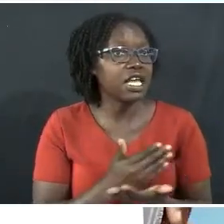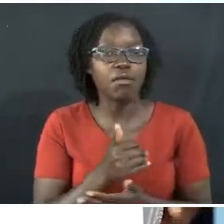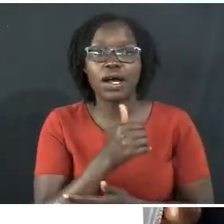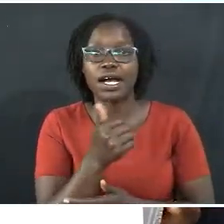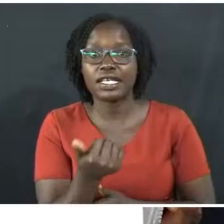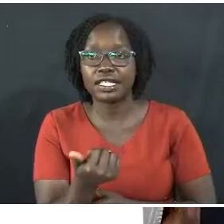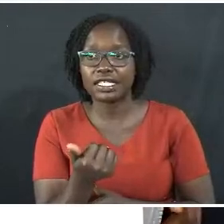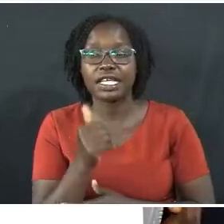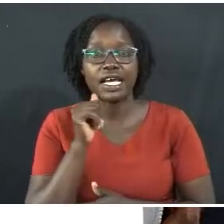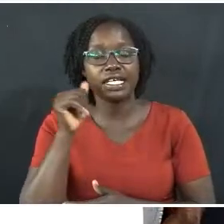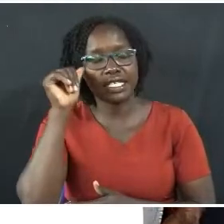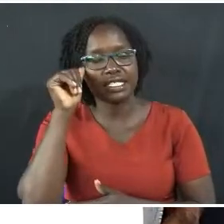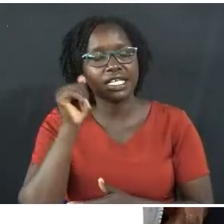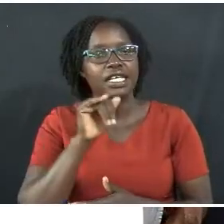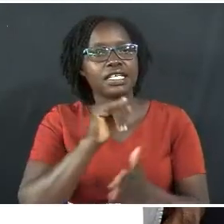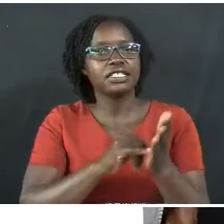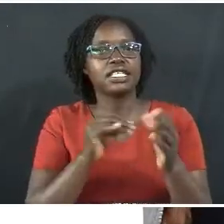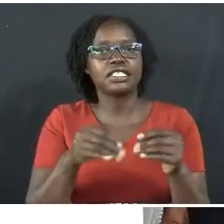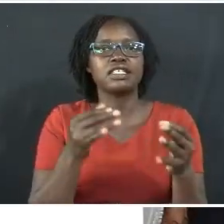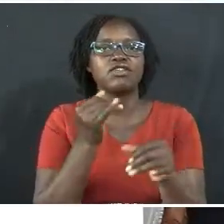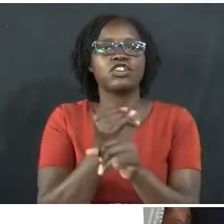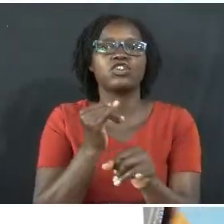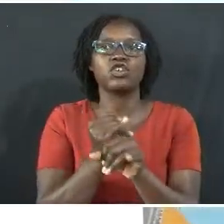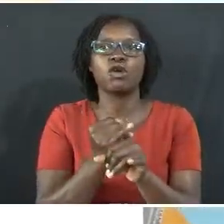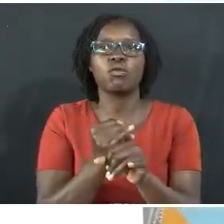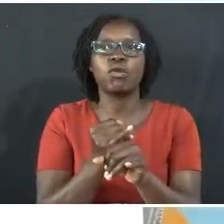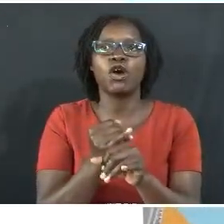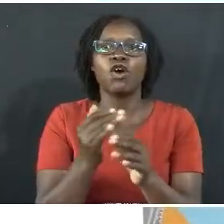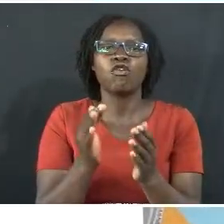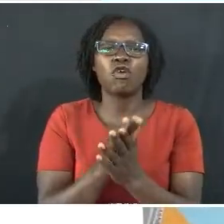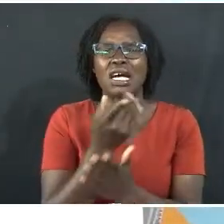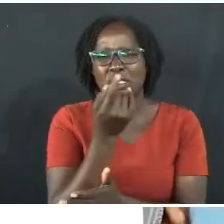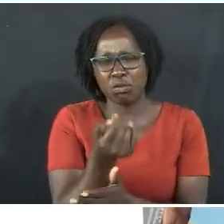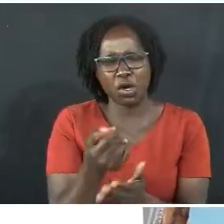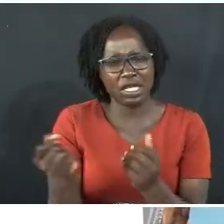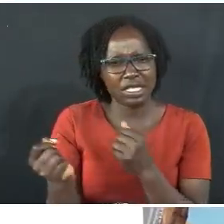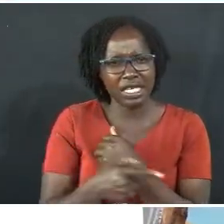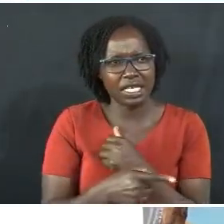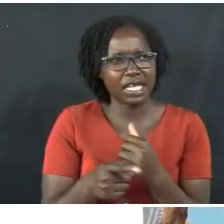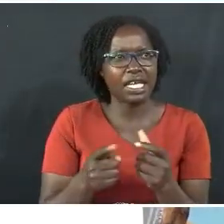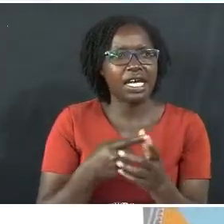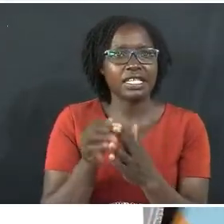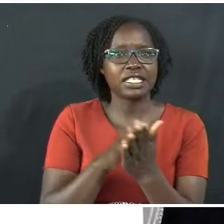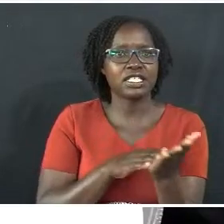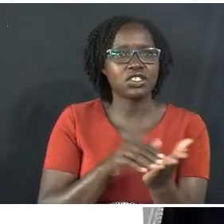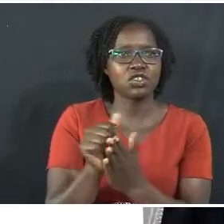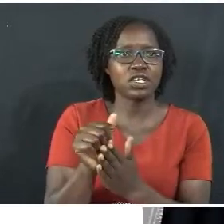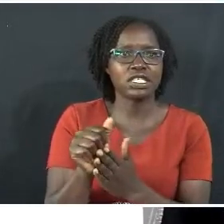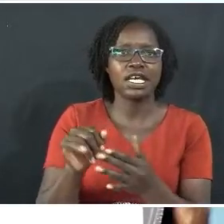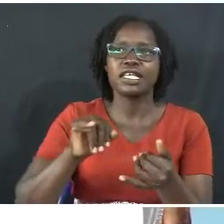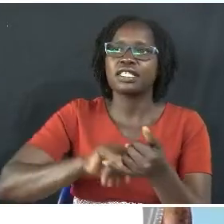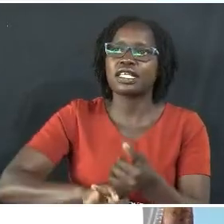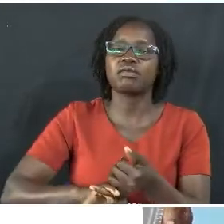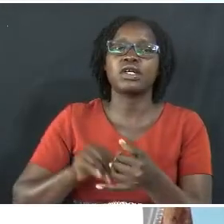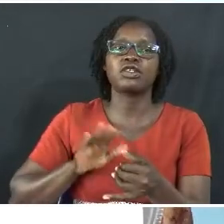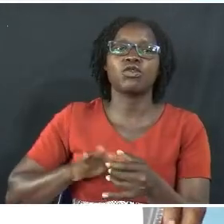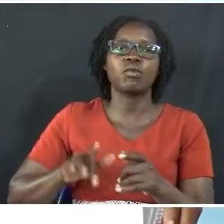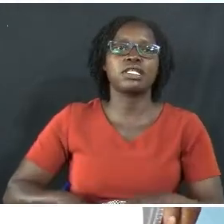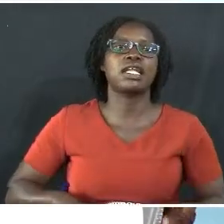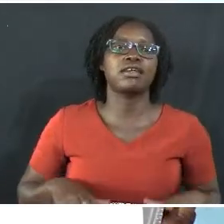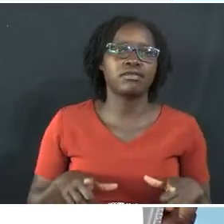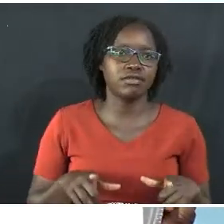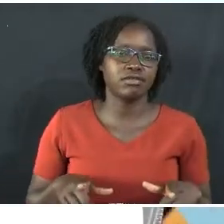others just offered job for a meager salary and destroyed that married woman's